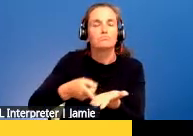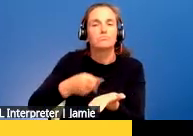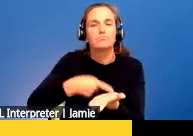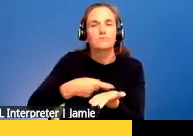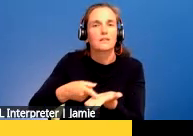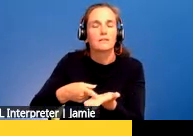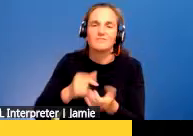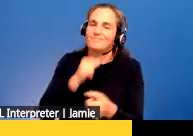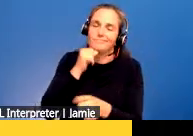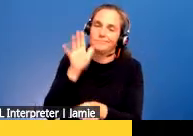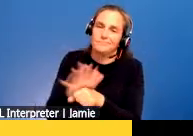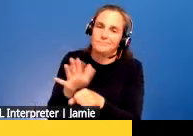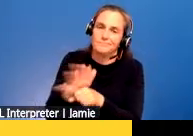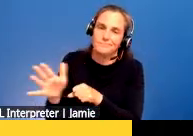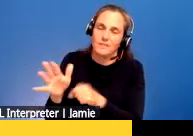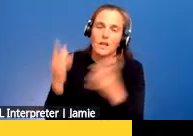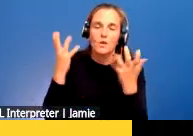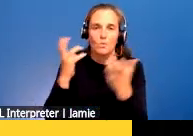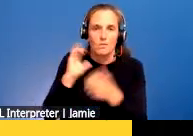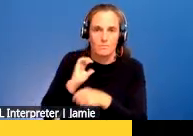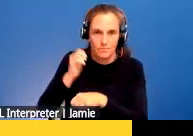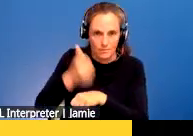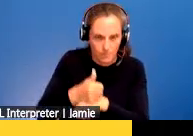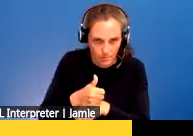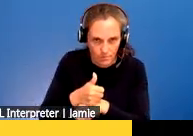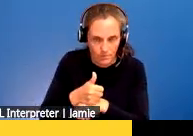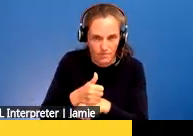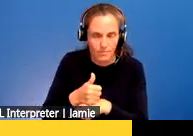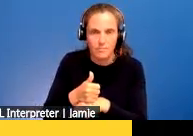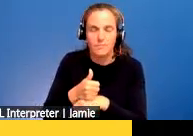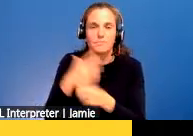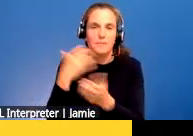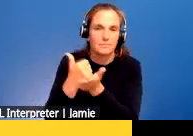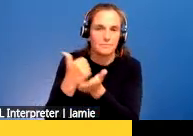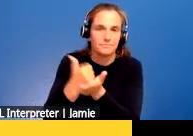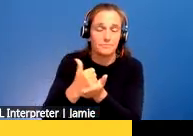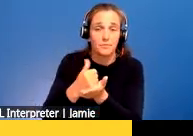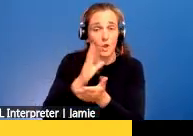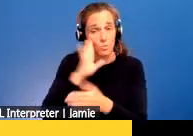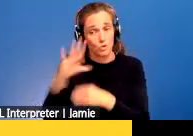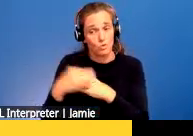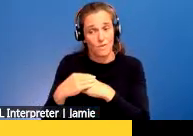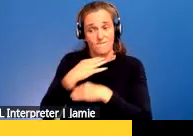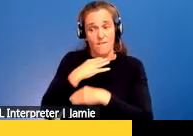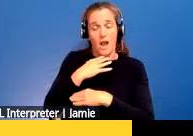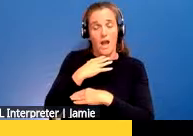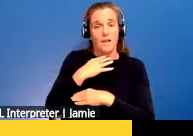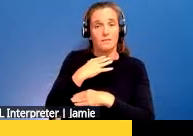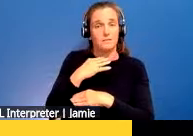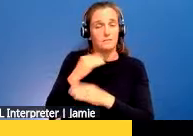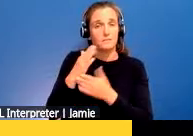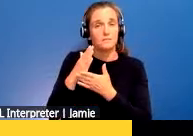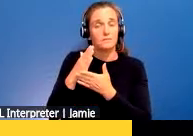enough. We want to implement an intervention. Will you advise on some of the edutech tools